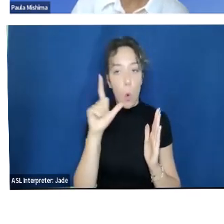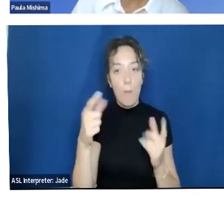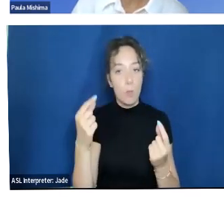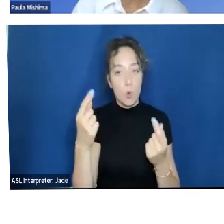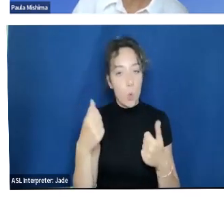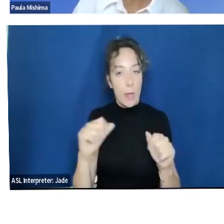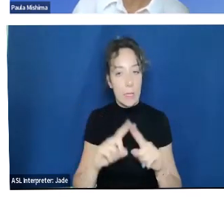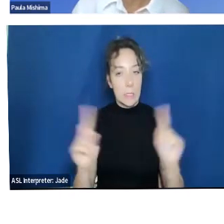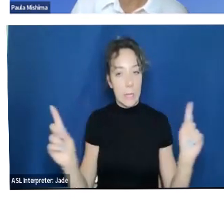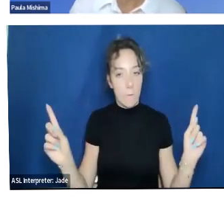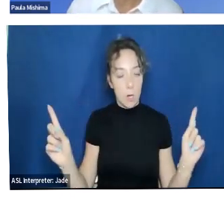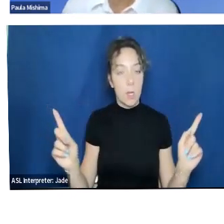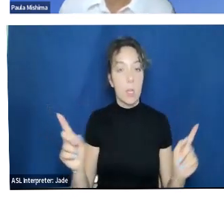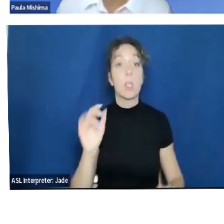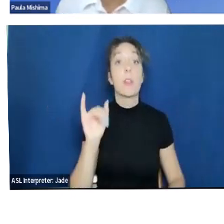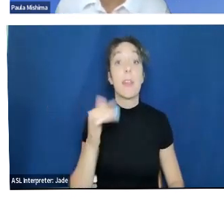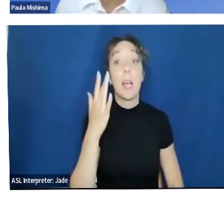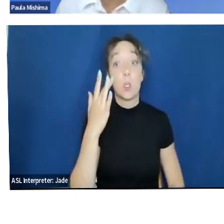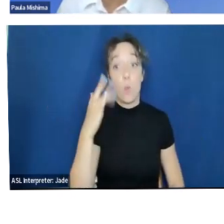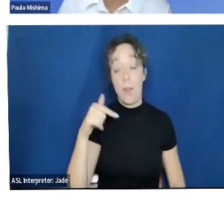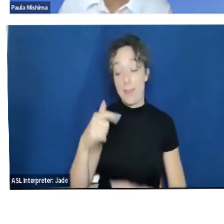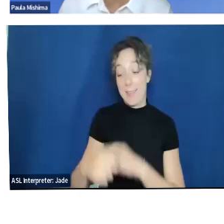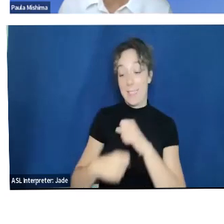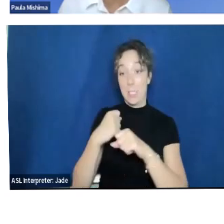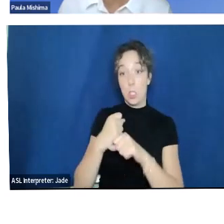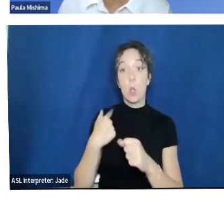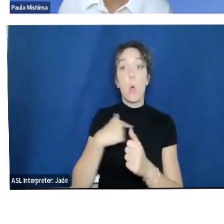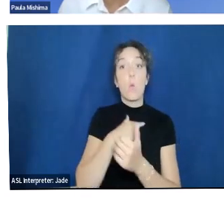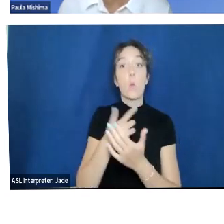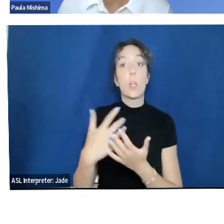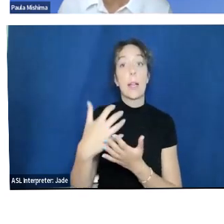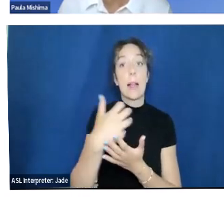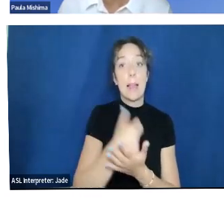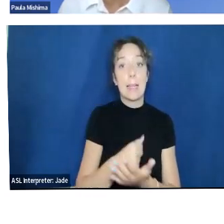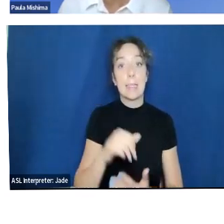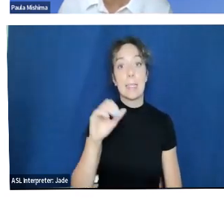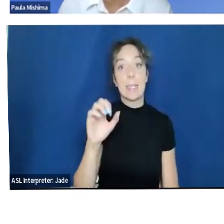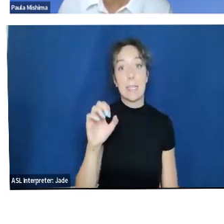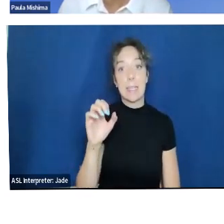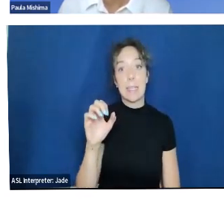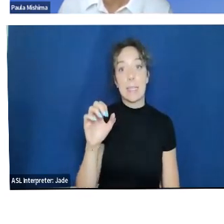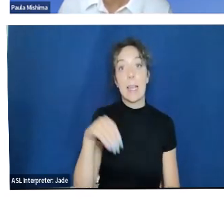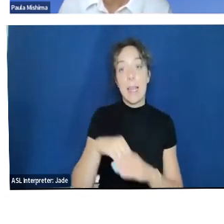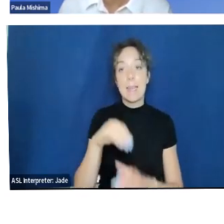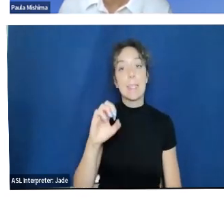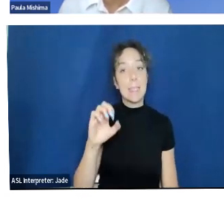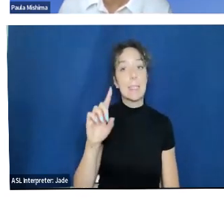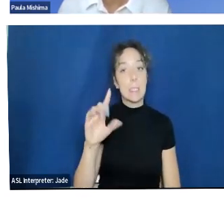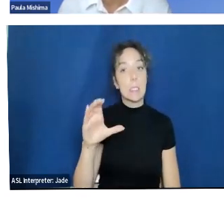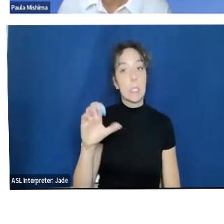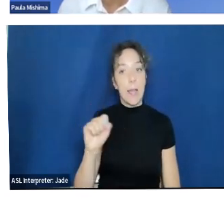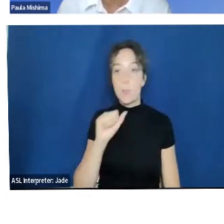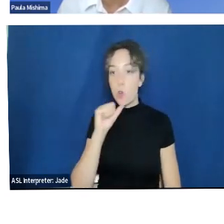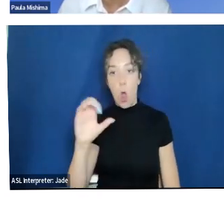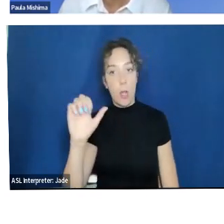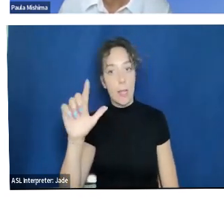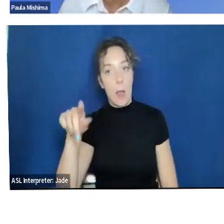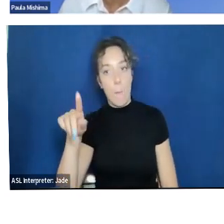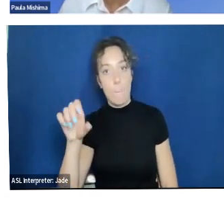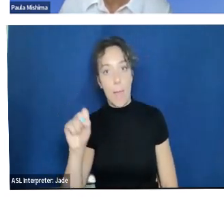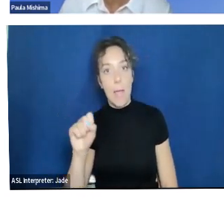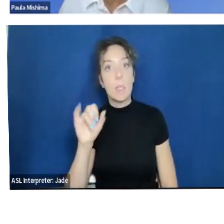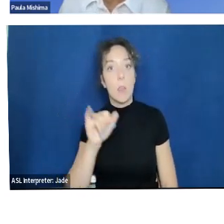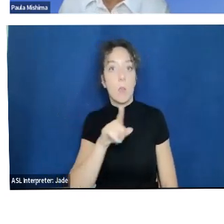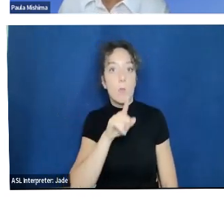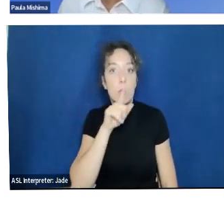So this is why this year we are collecting in EDCS and not in CALPADS those discrete pieces of